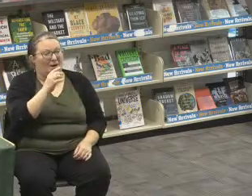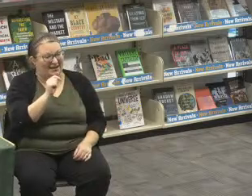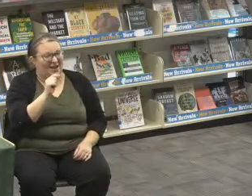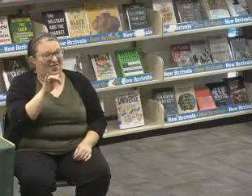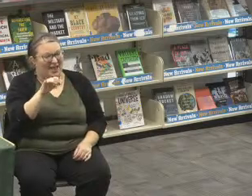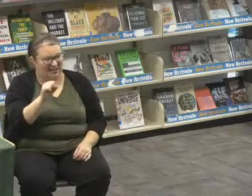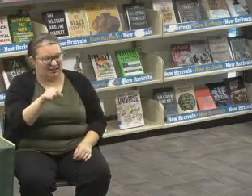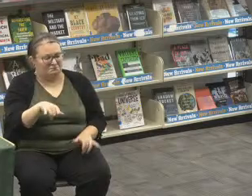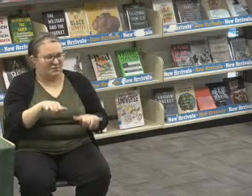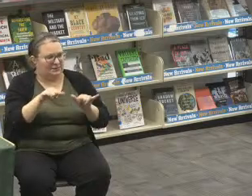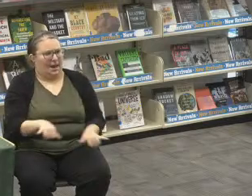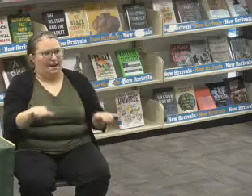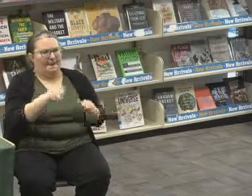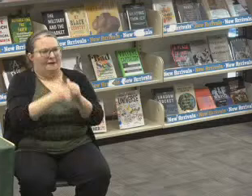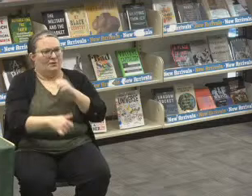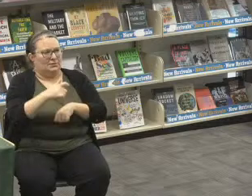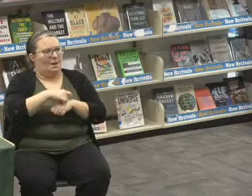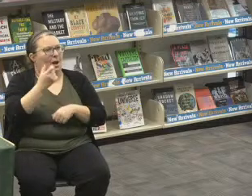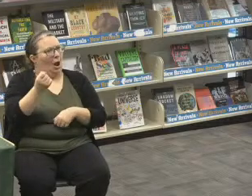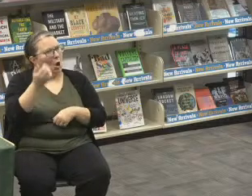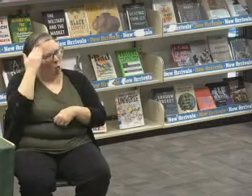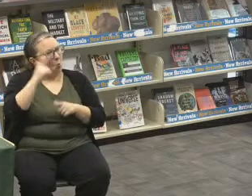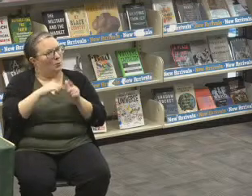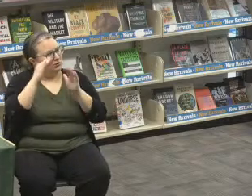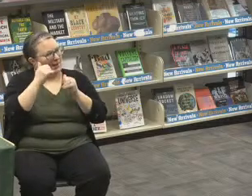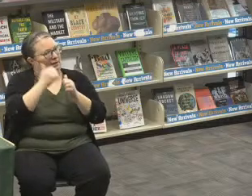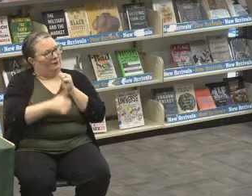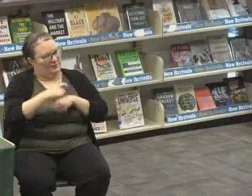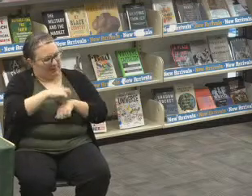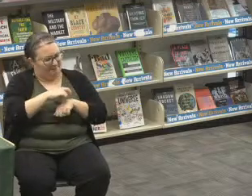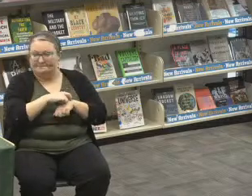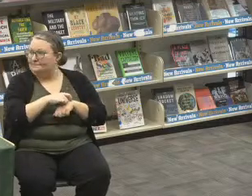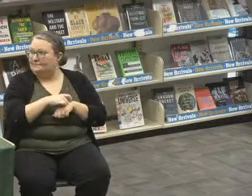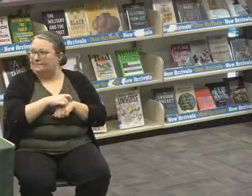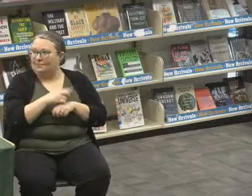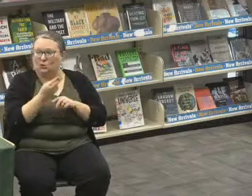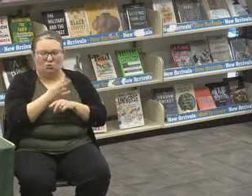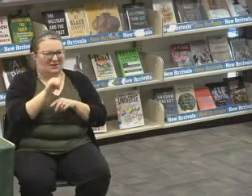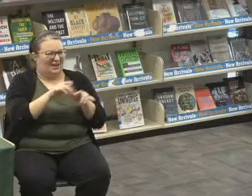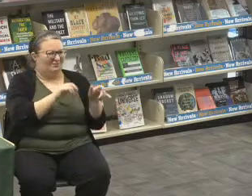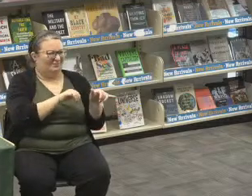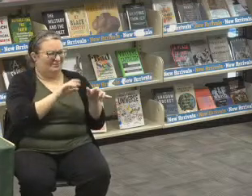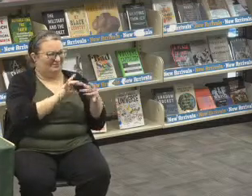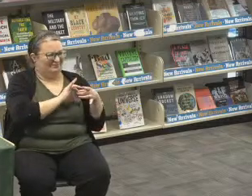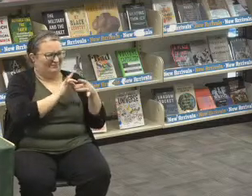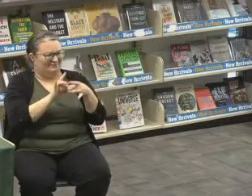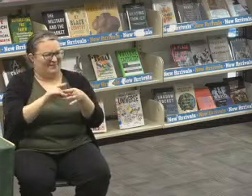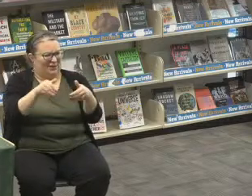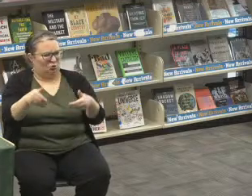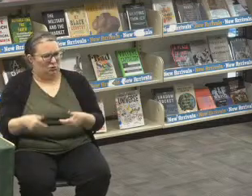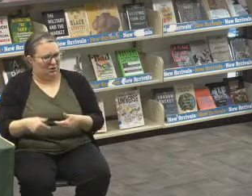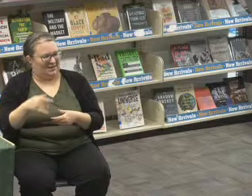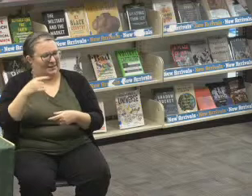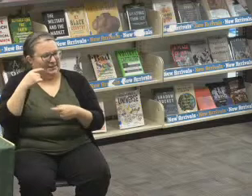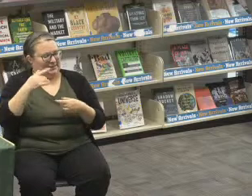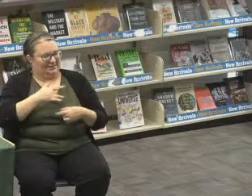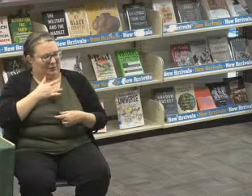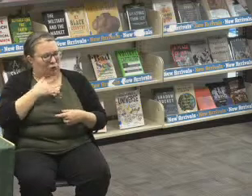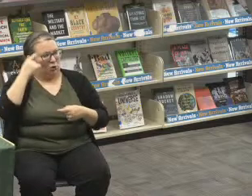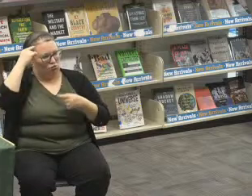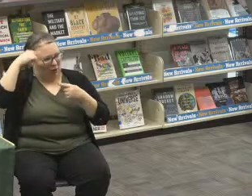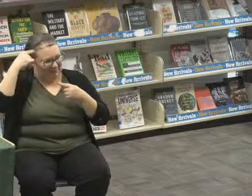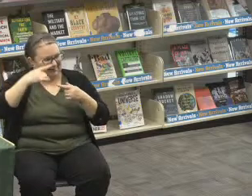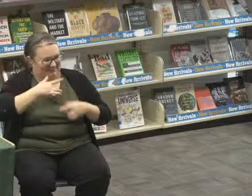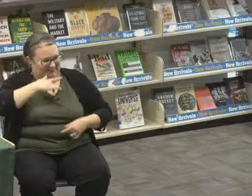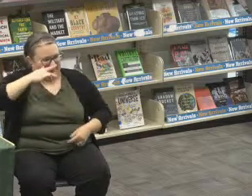very dependable. I know what I'm getting. So let me use that as this intro to sensory processing sensitivity.